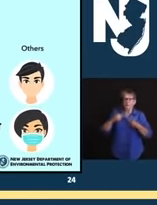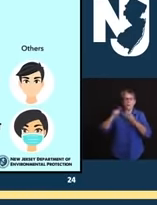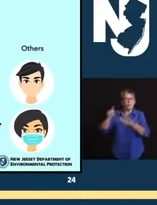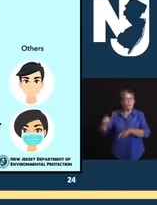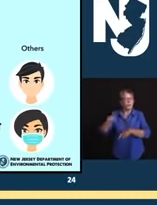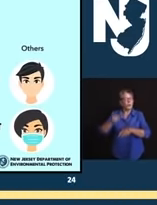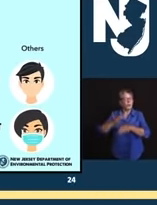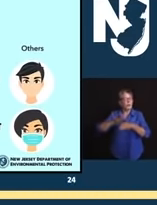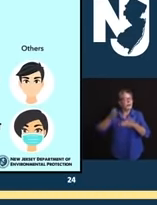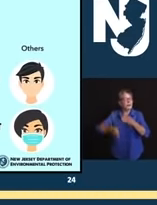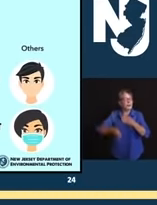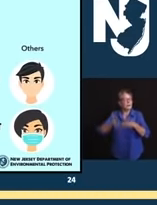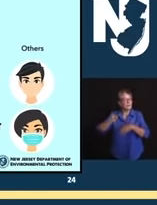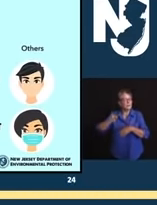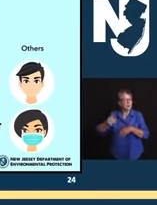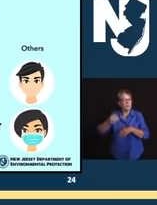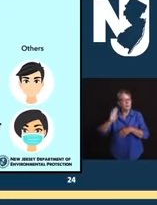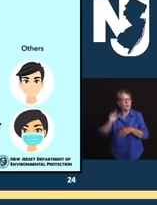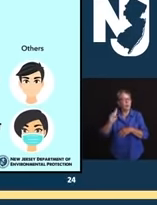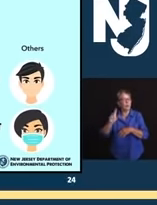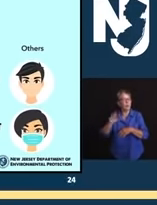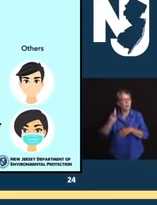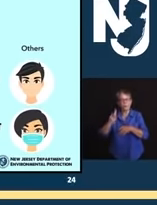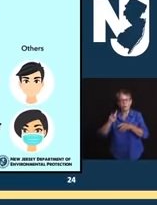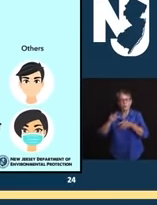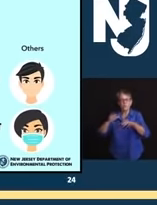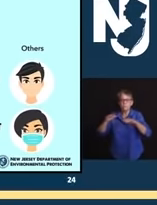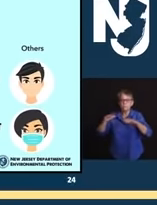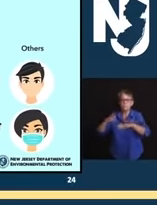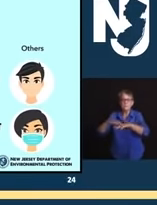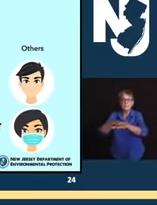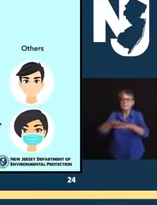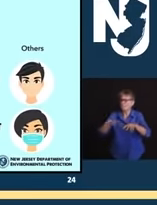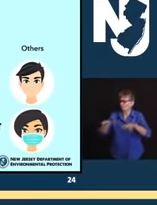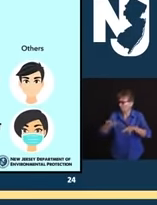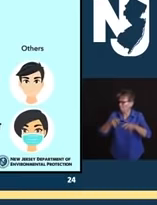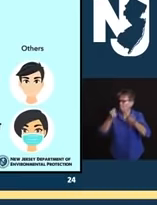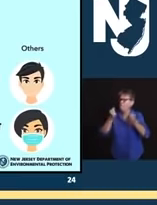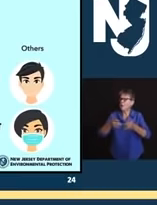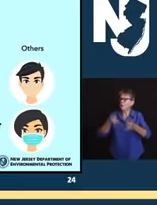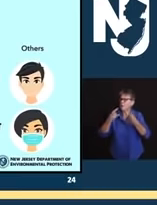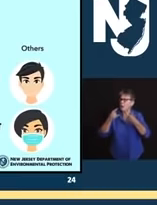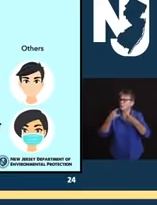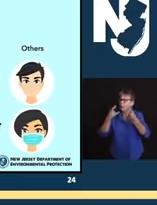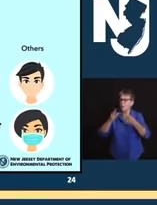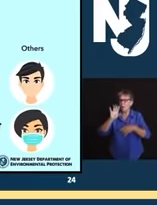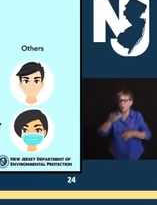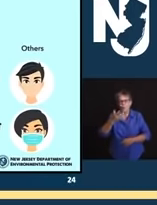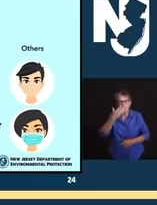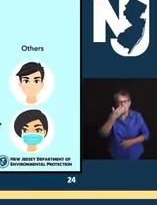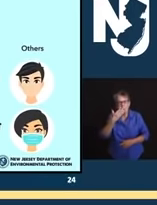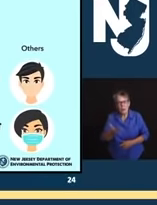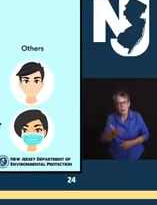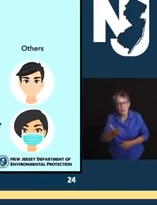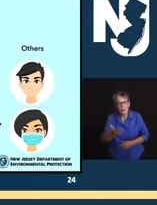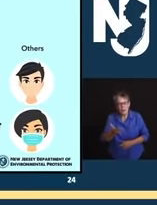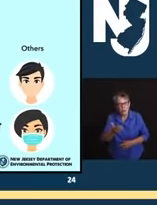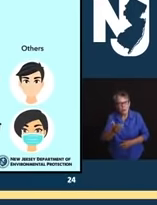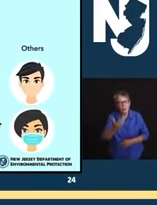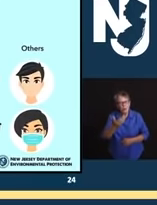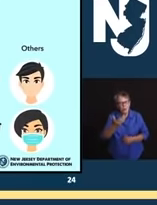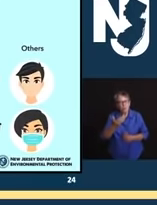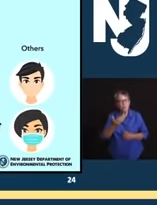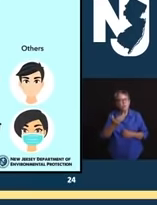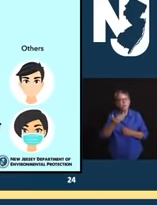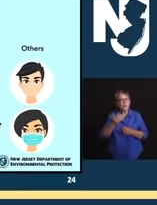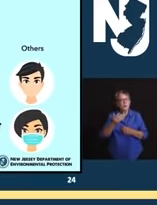Jerseyans. There's no question compliance is meaningfully up over even 2 weeks ago, never mind a month ago. But there